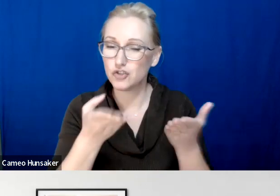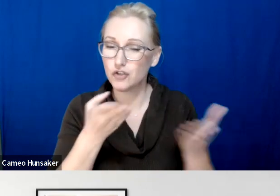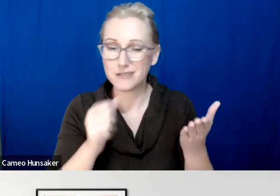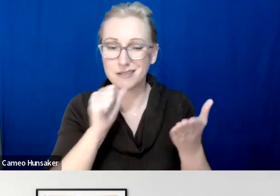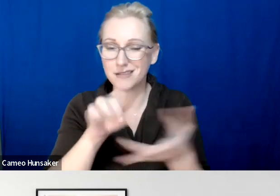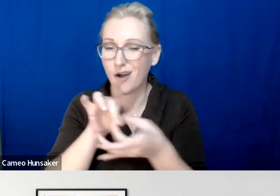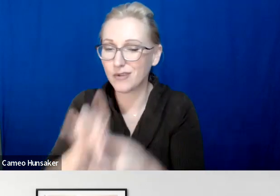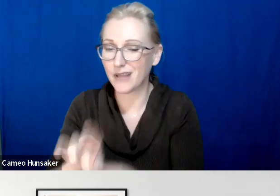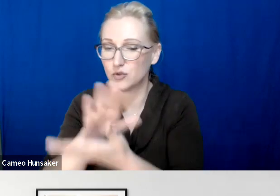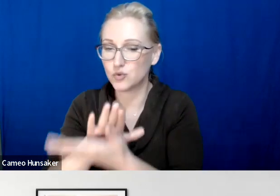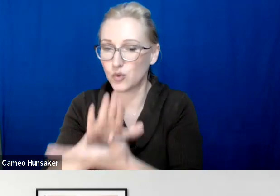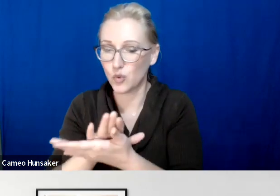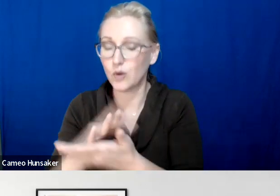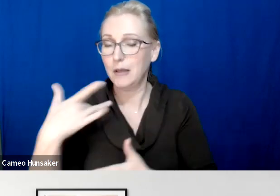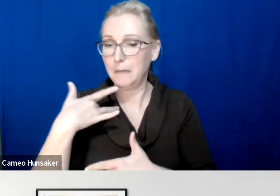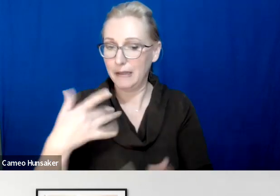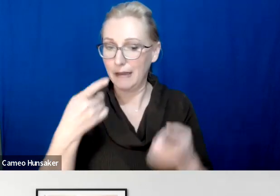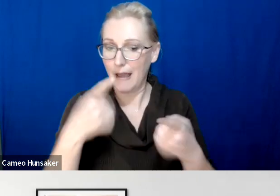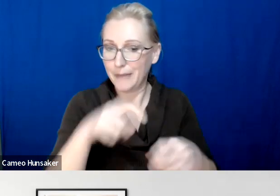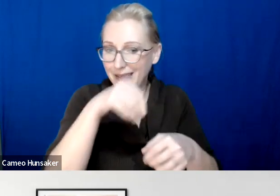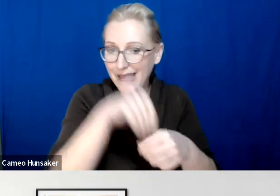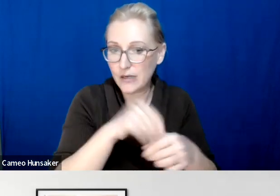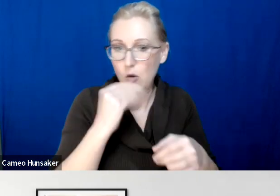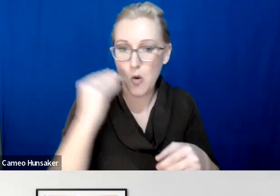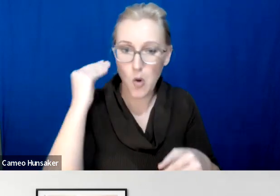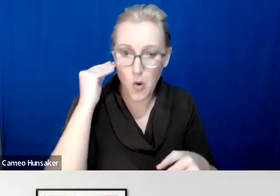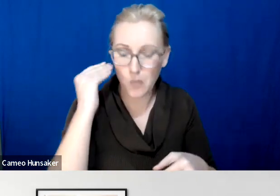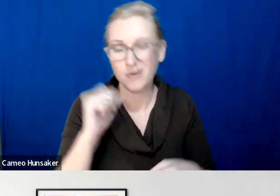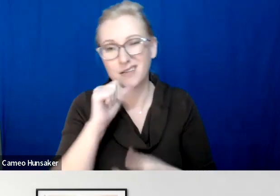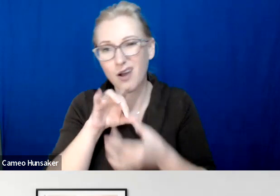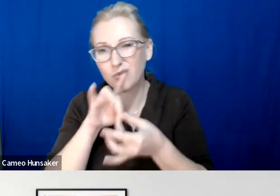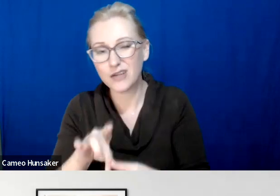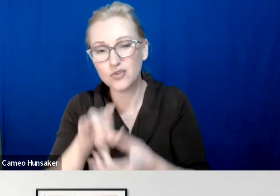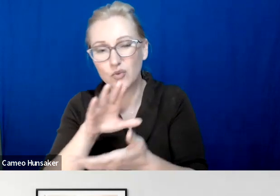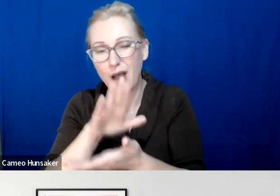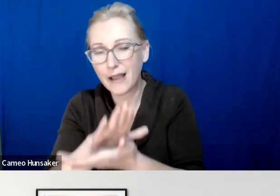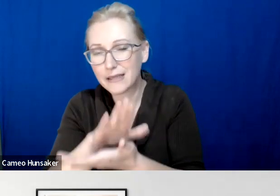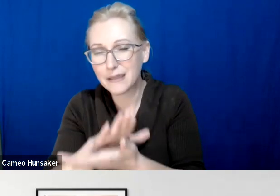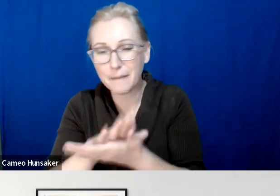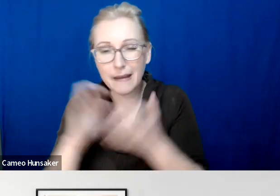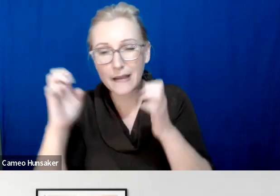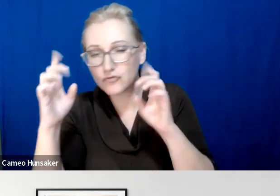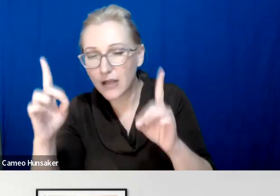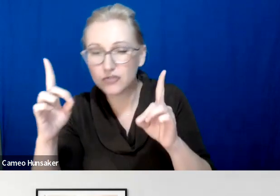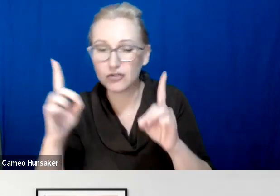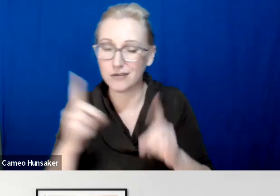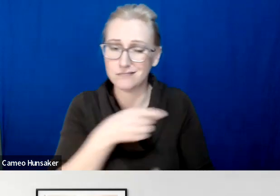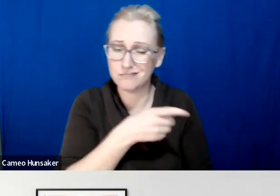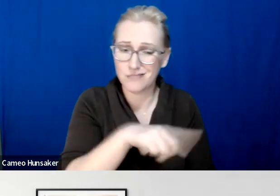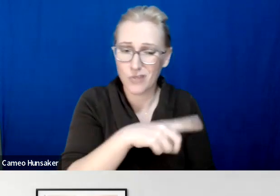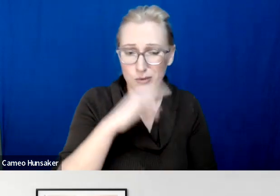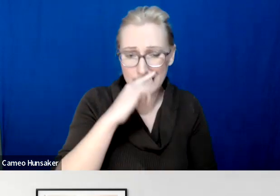home. They're not really academic, because kids 0 to 3 are not really reading, writing, and doing math yet. It's going to be more about the